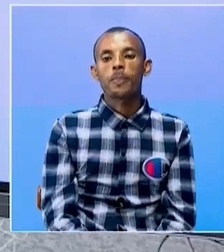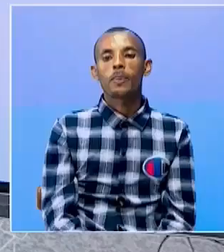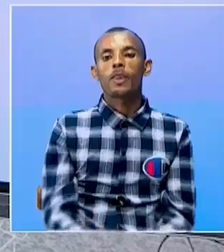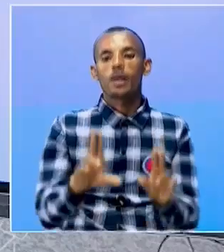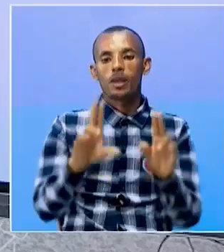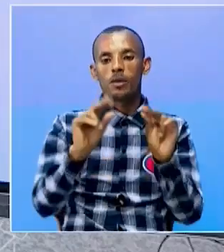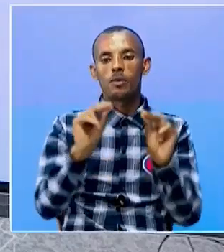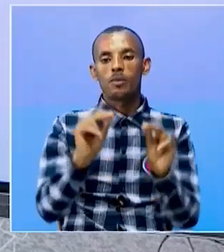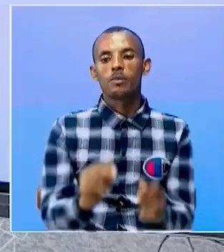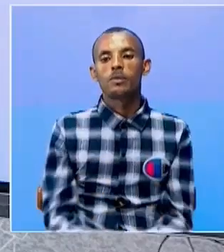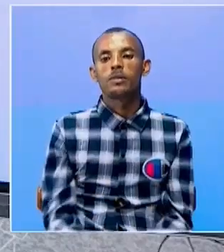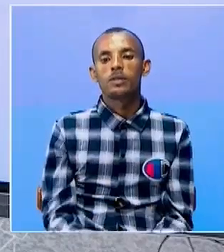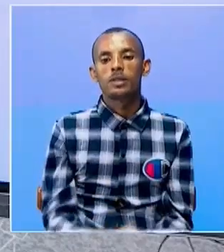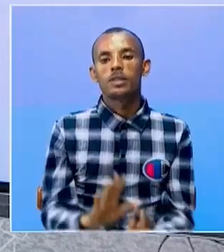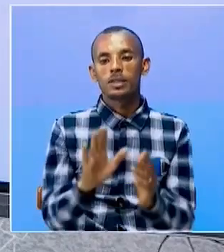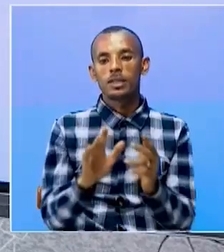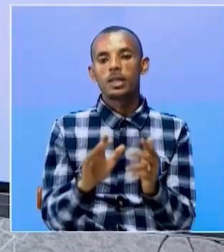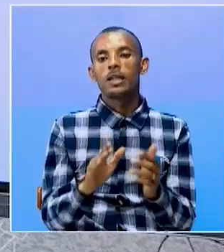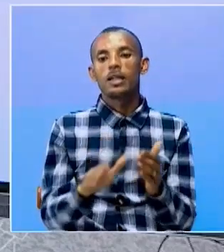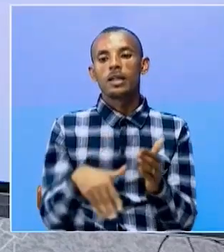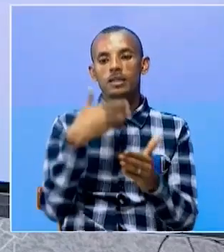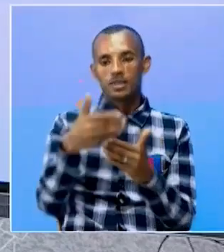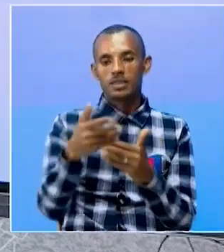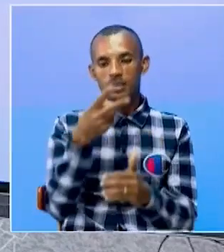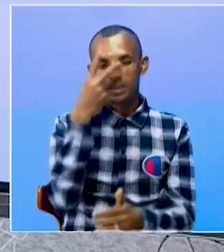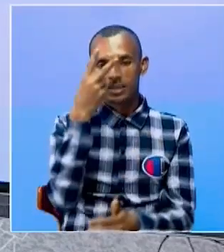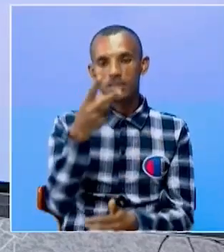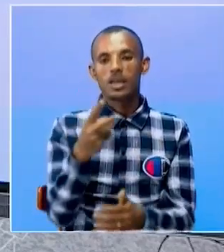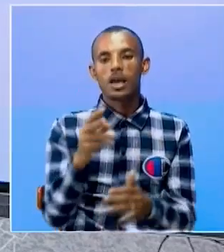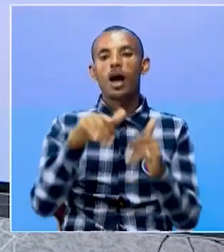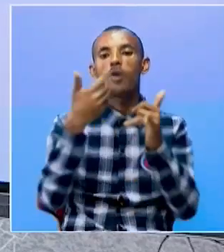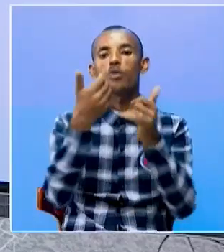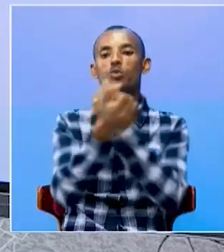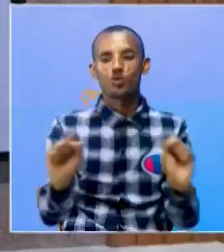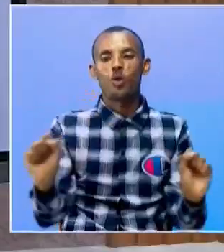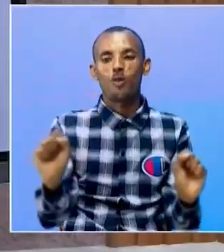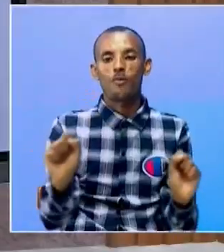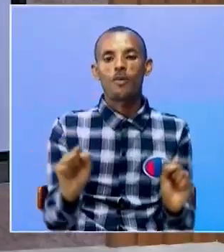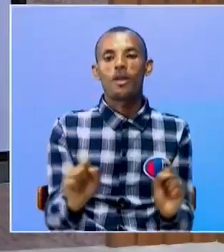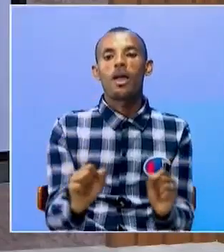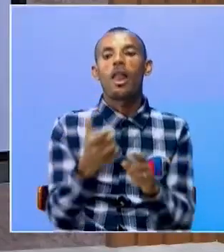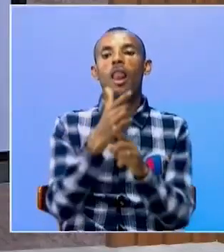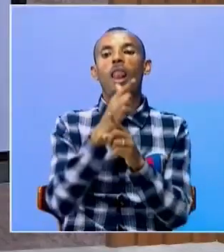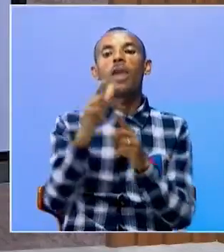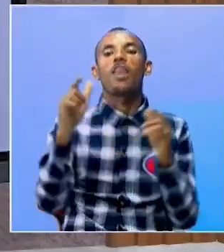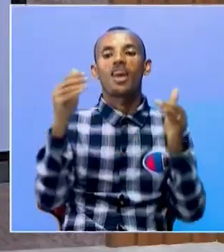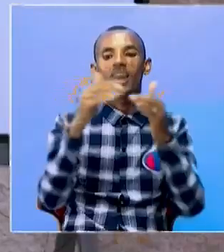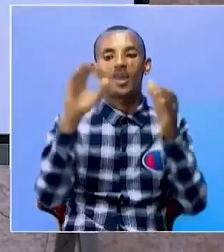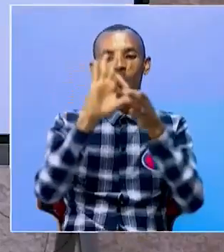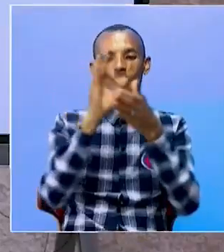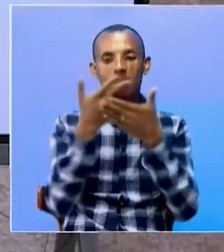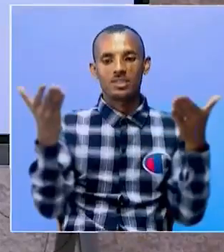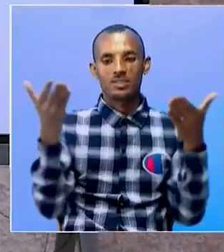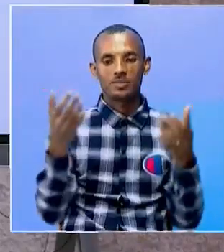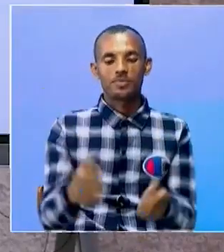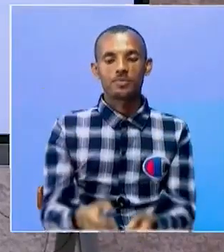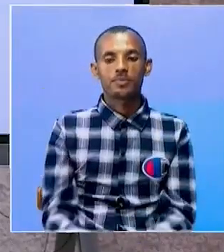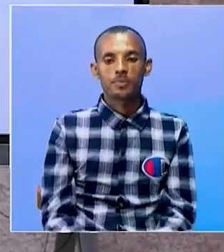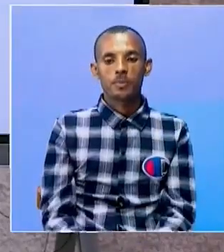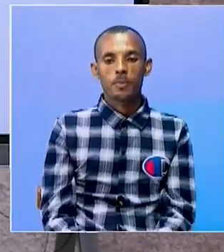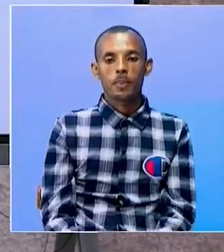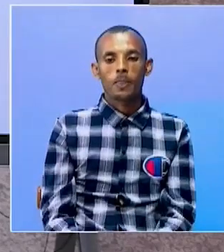Now, let's proceed to how to solve linear equations.